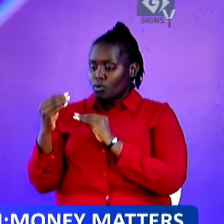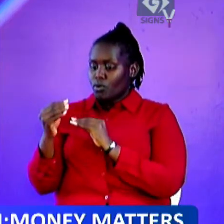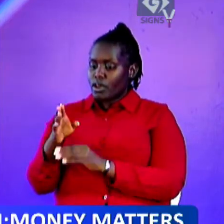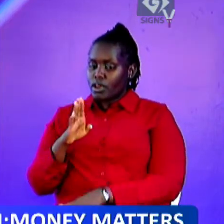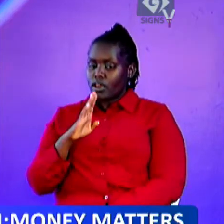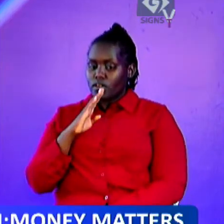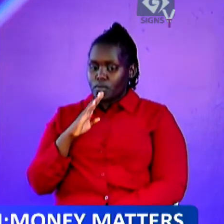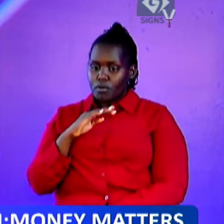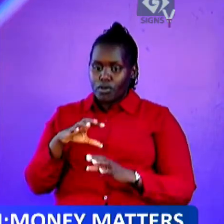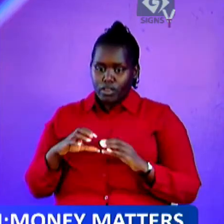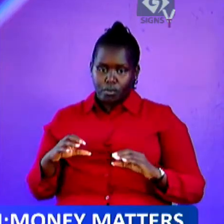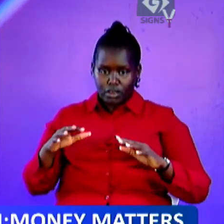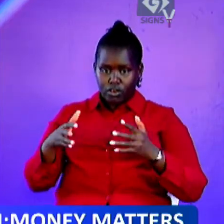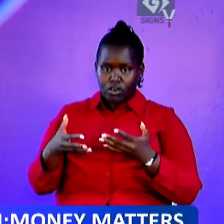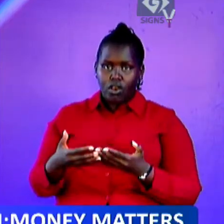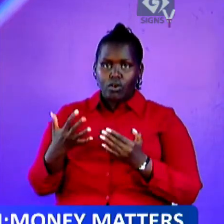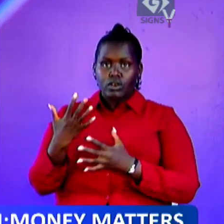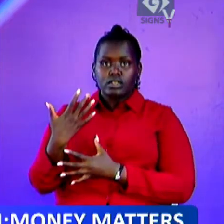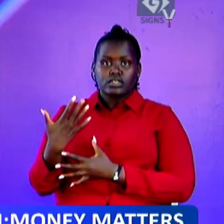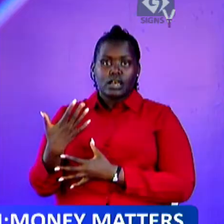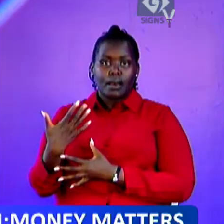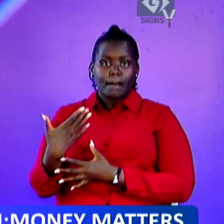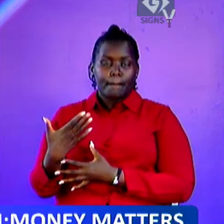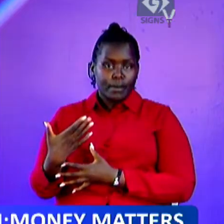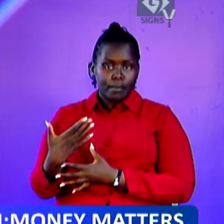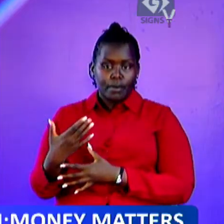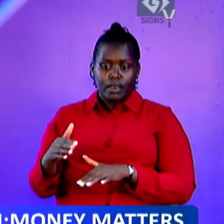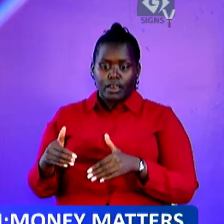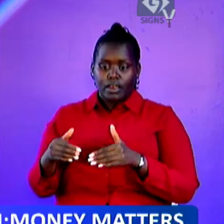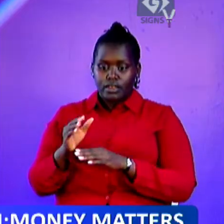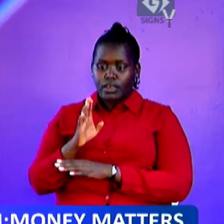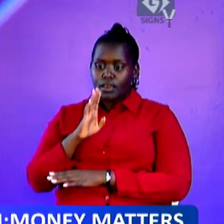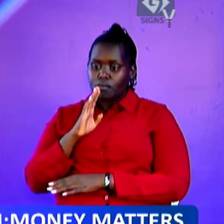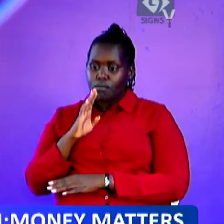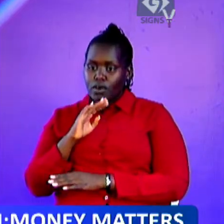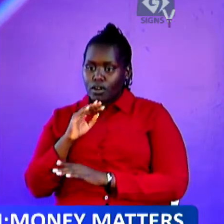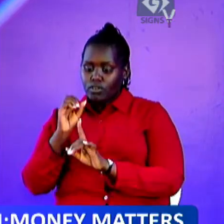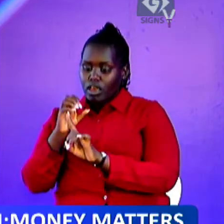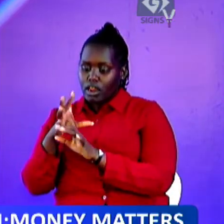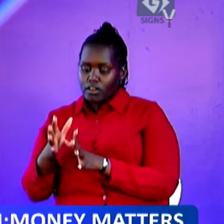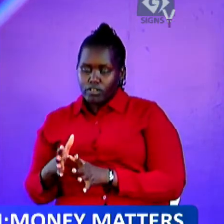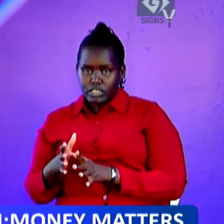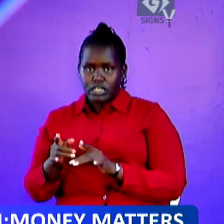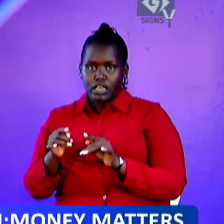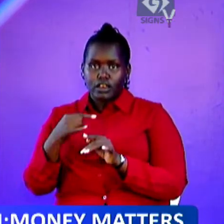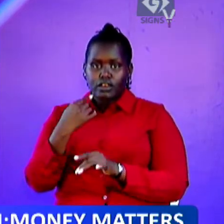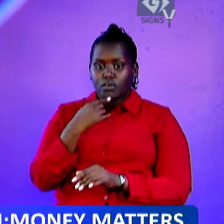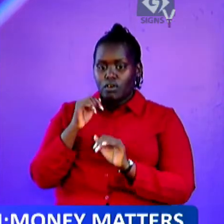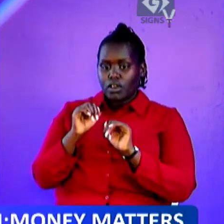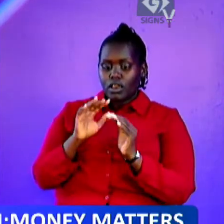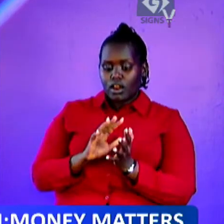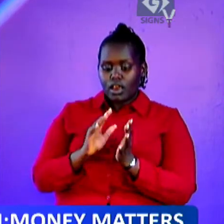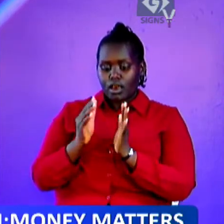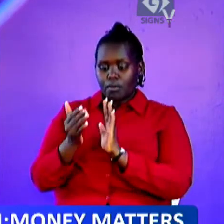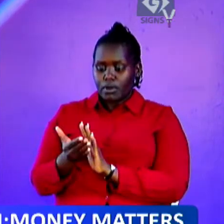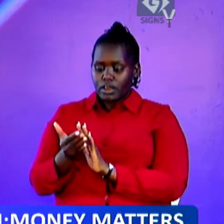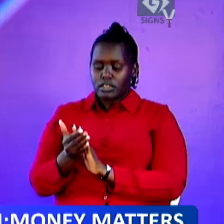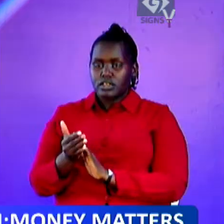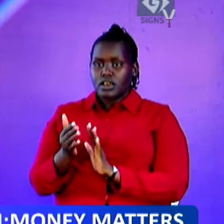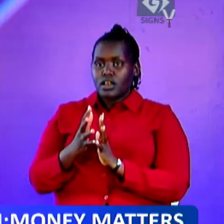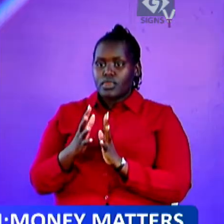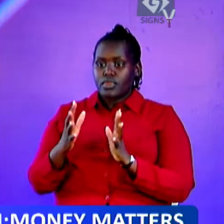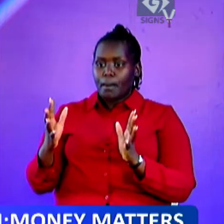form of commercial paper, they usually borrow through advisors, and those advisors typically would approach now the big boys in terms of the